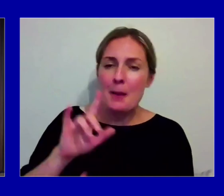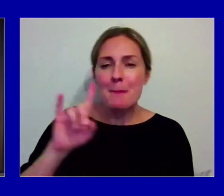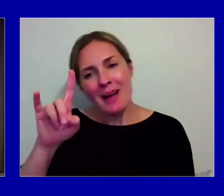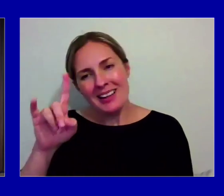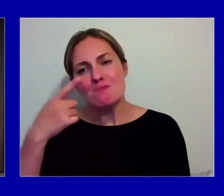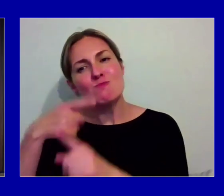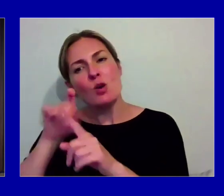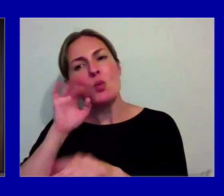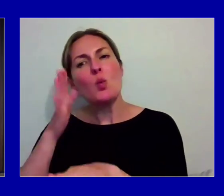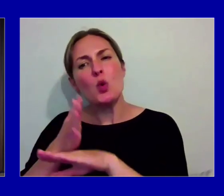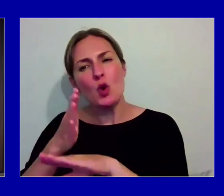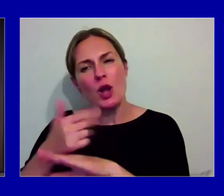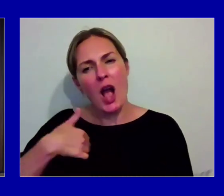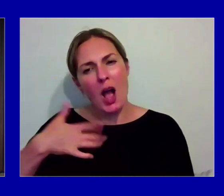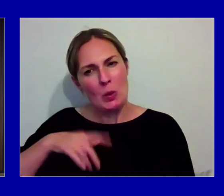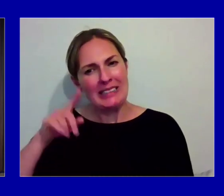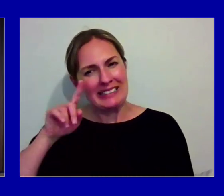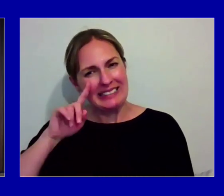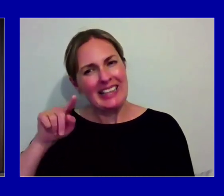I want, I want a future for my grandkids.